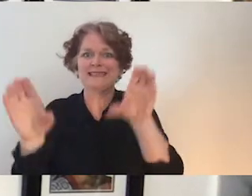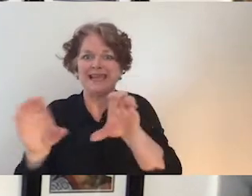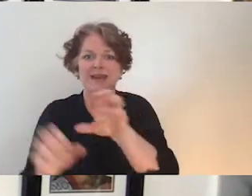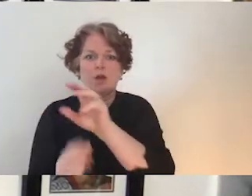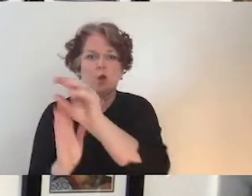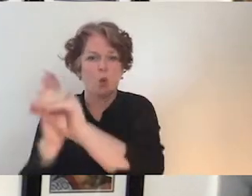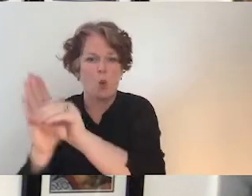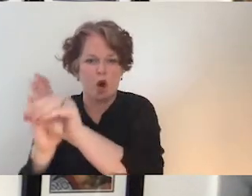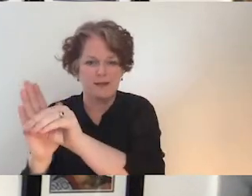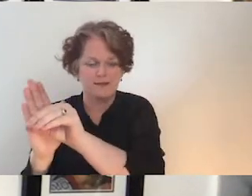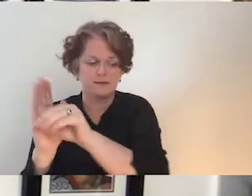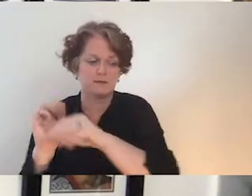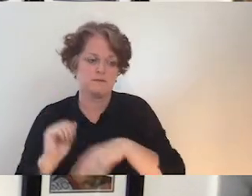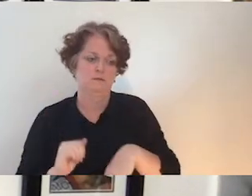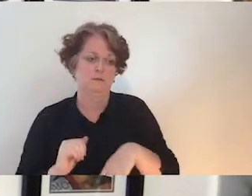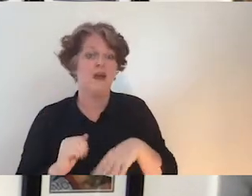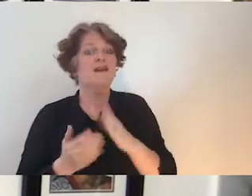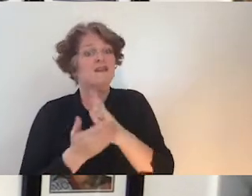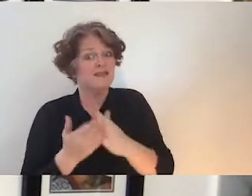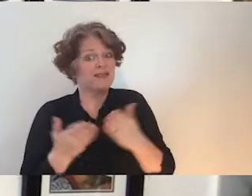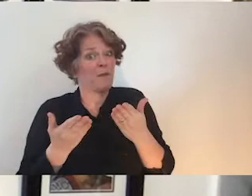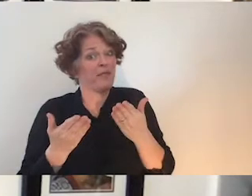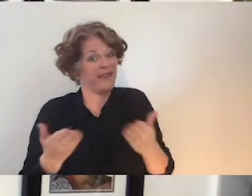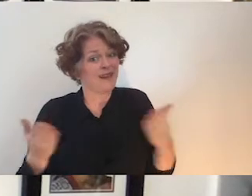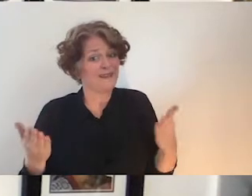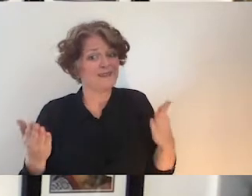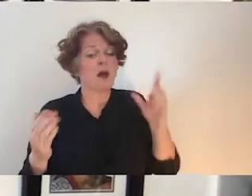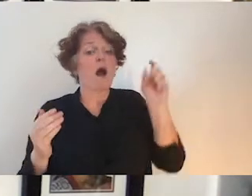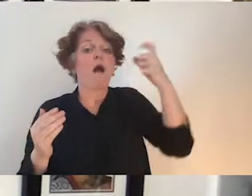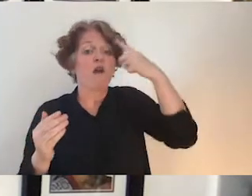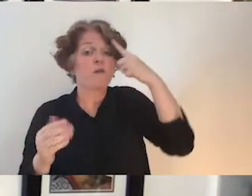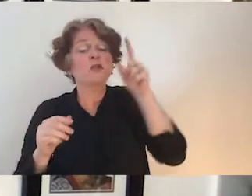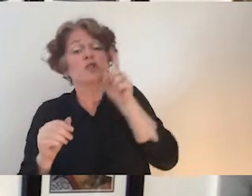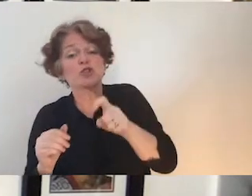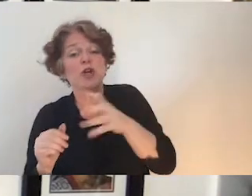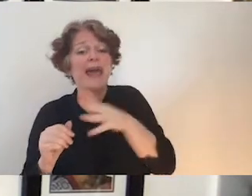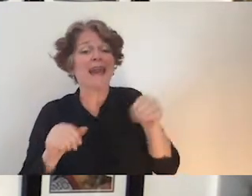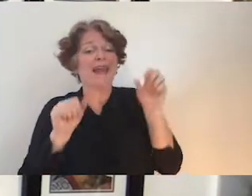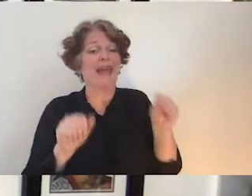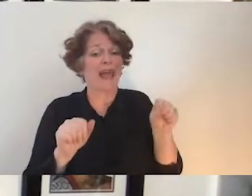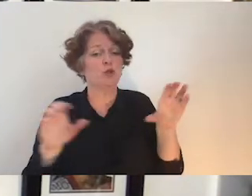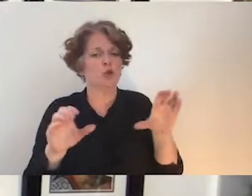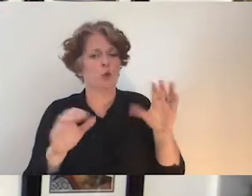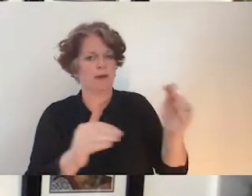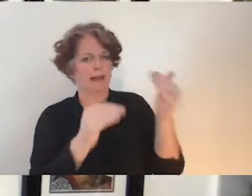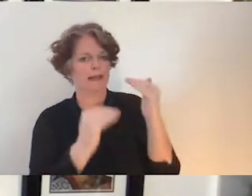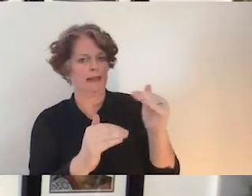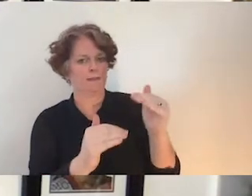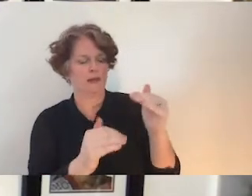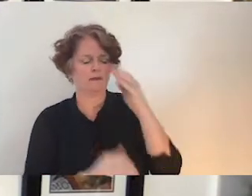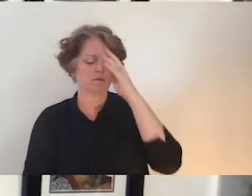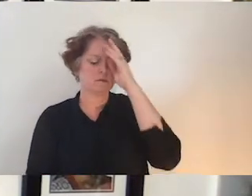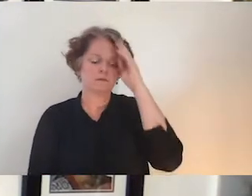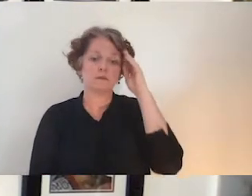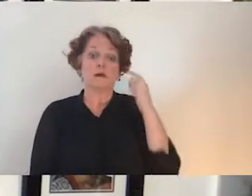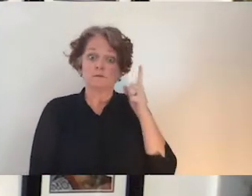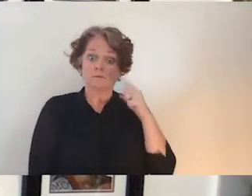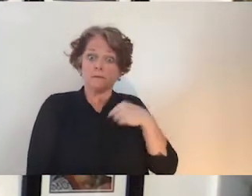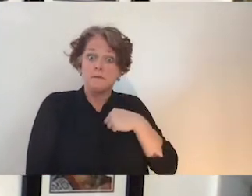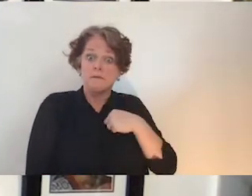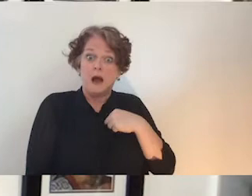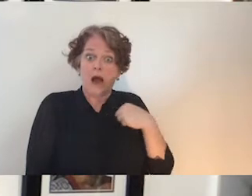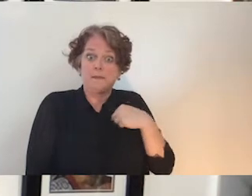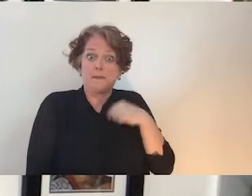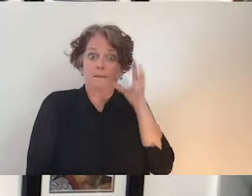Rico. Because we have also learned that there are certain things only government can and should do. As a parent